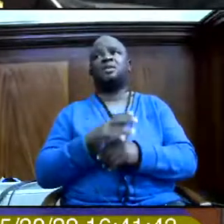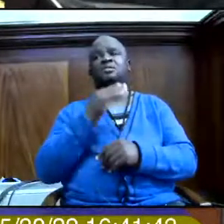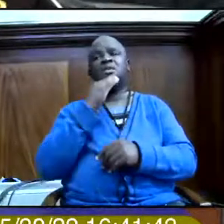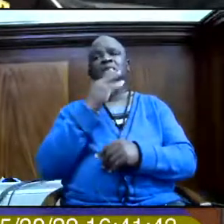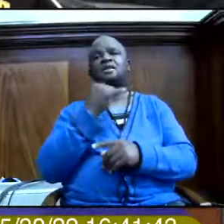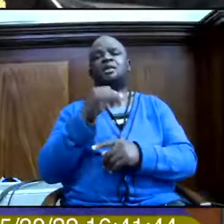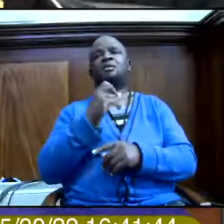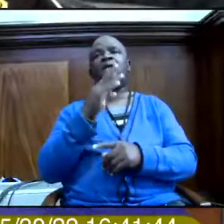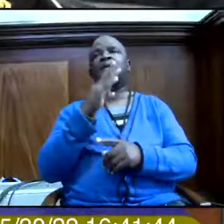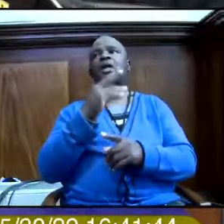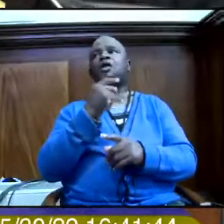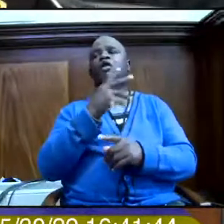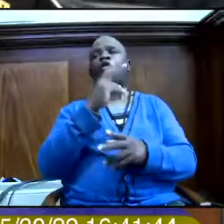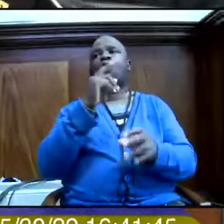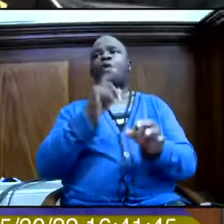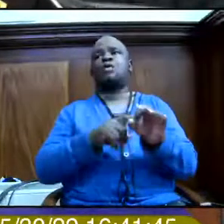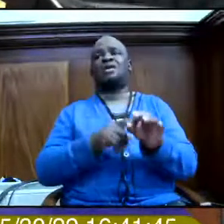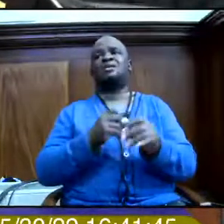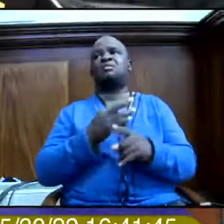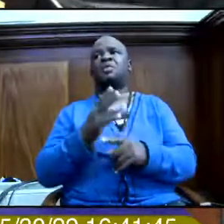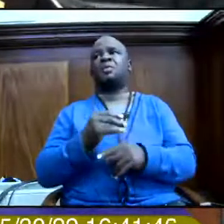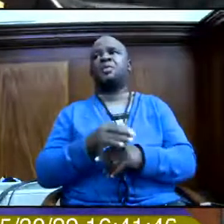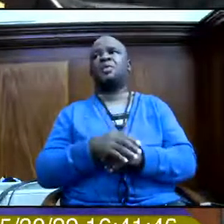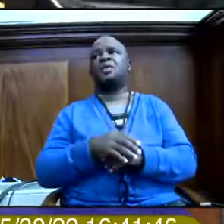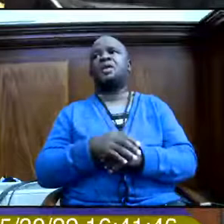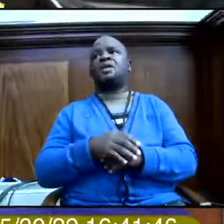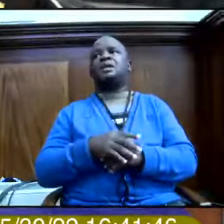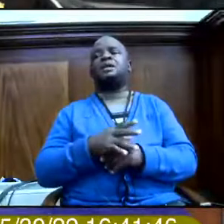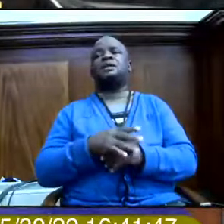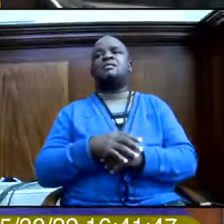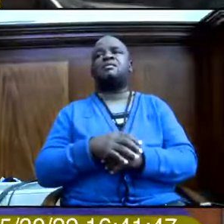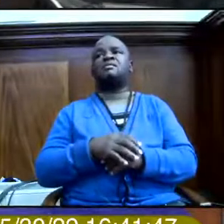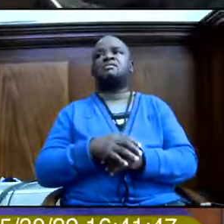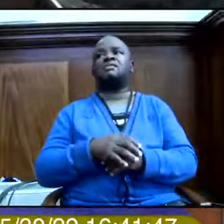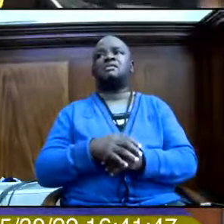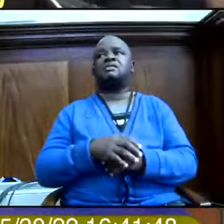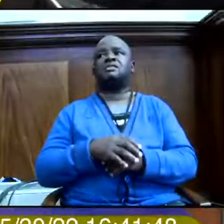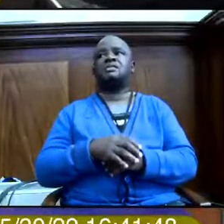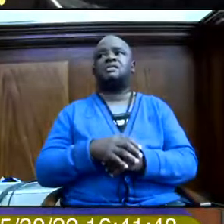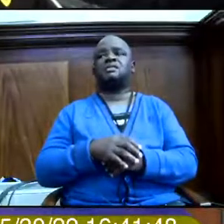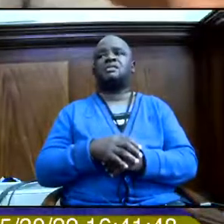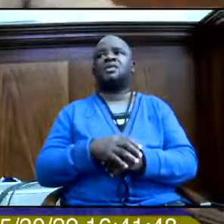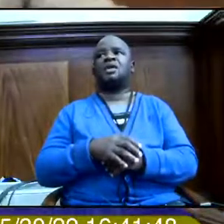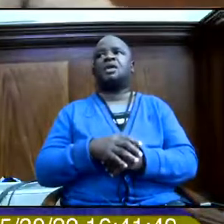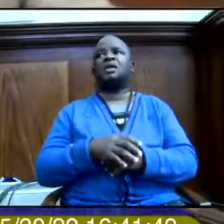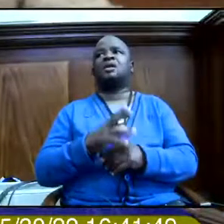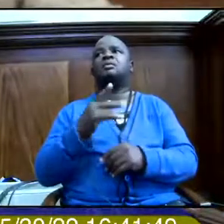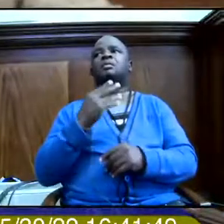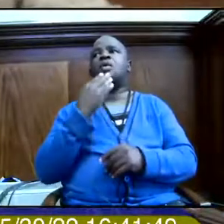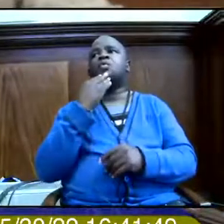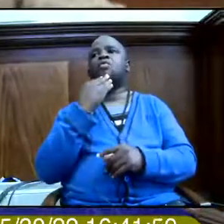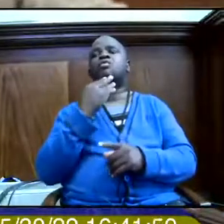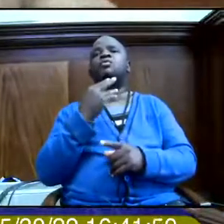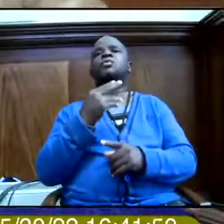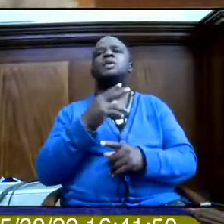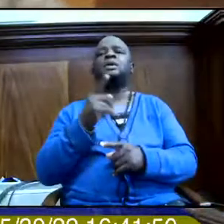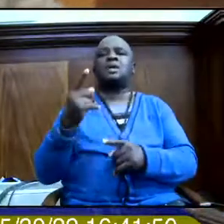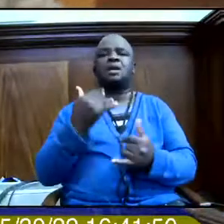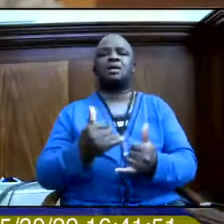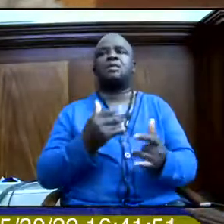quarter of the the general workforce that belongs to trade unions who is organizing the rest of the 77